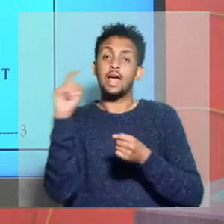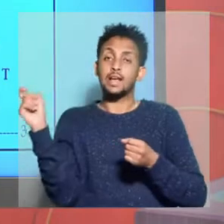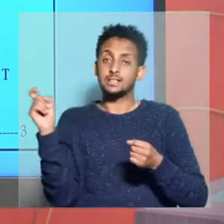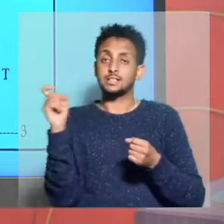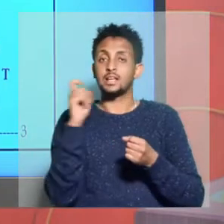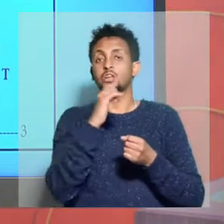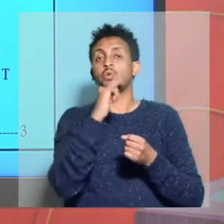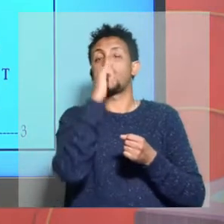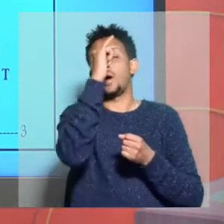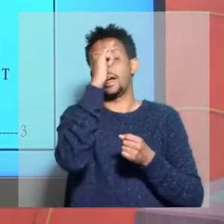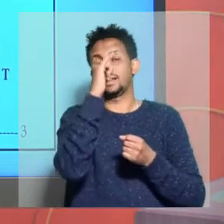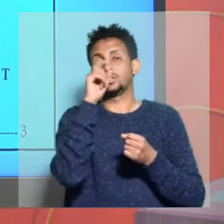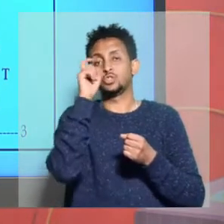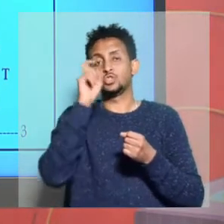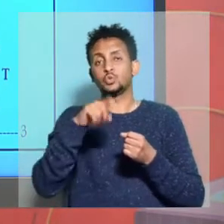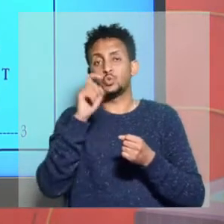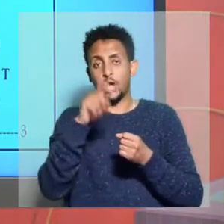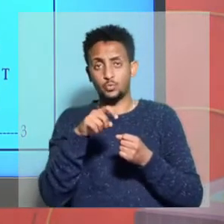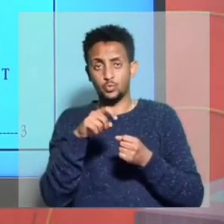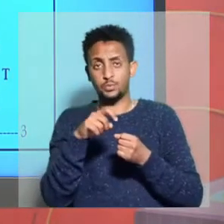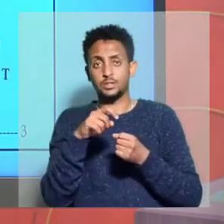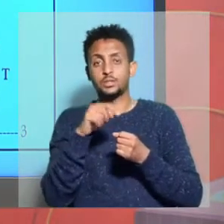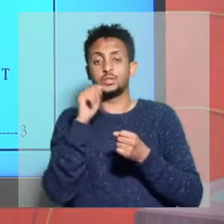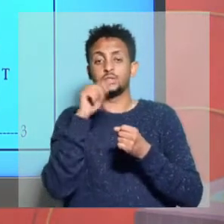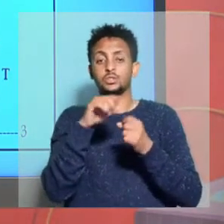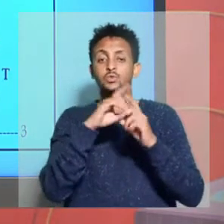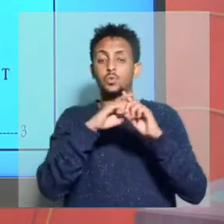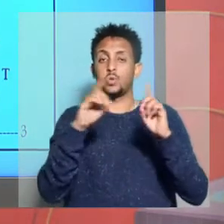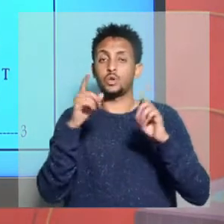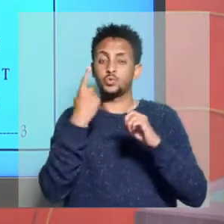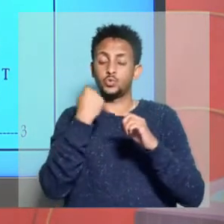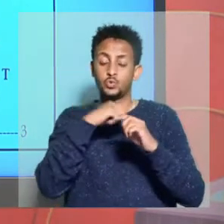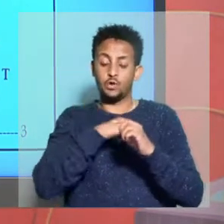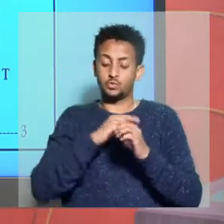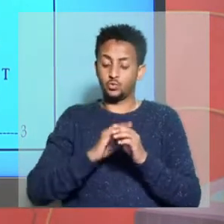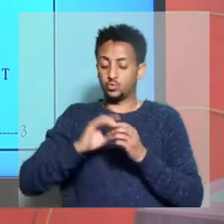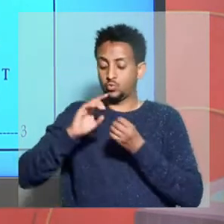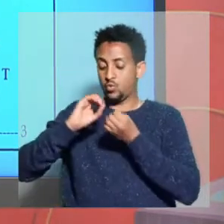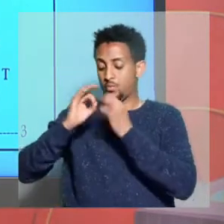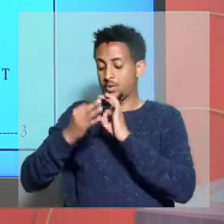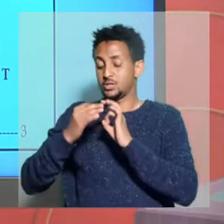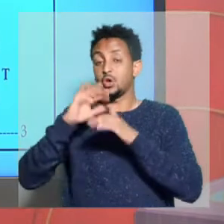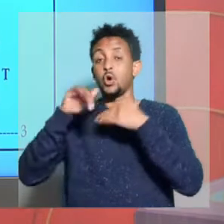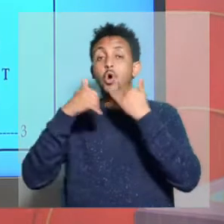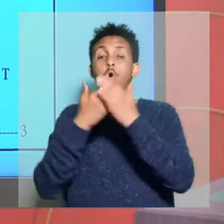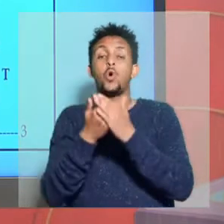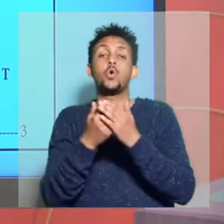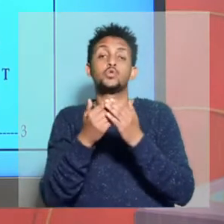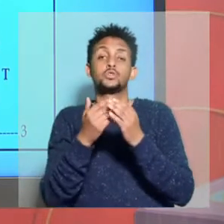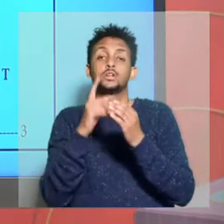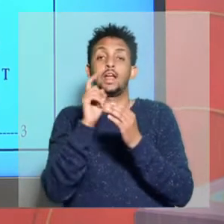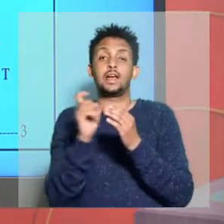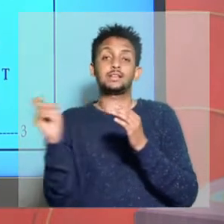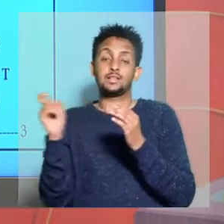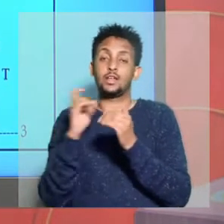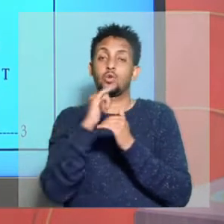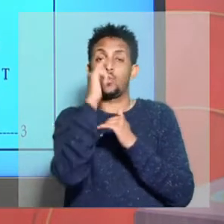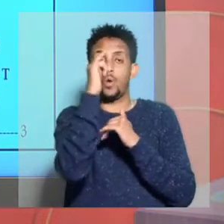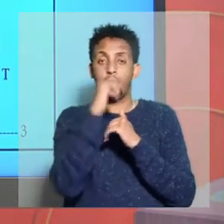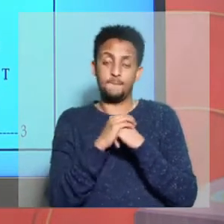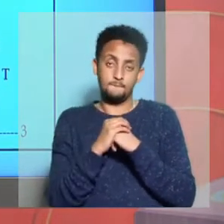x-axis and y-axis. Should have to be on this way. So you should have to decompose all the force components along x and